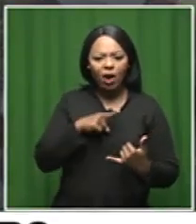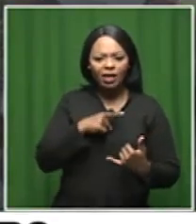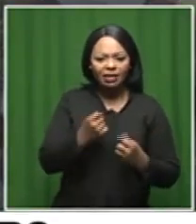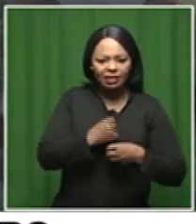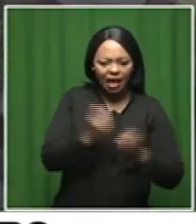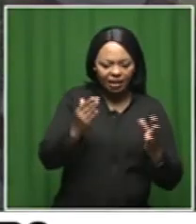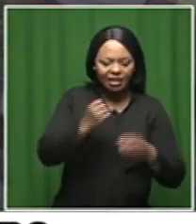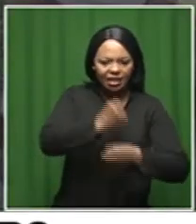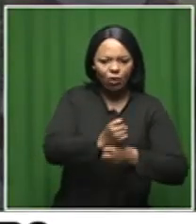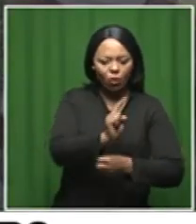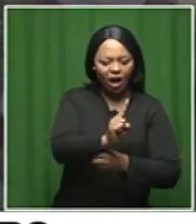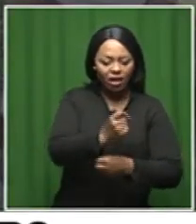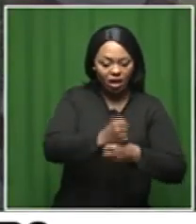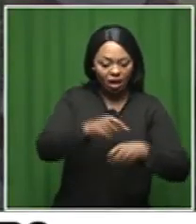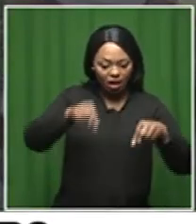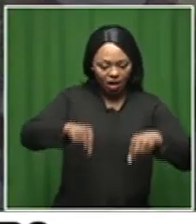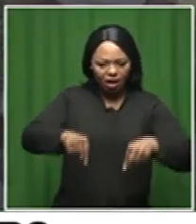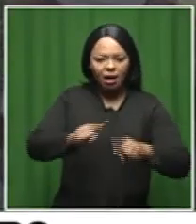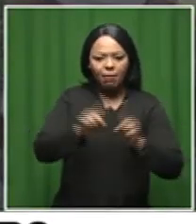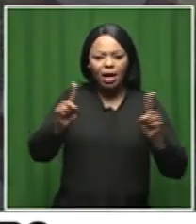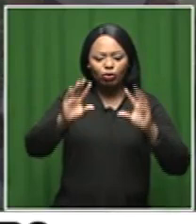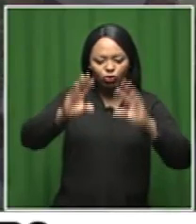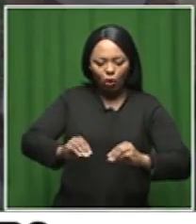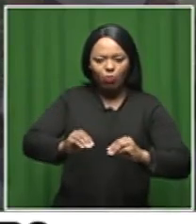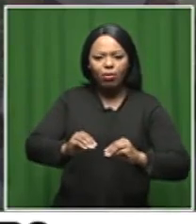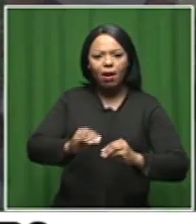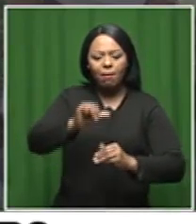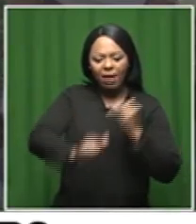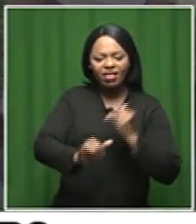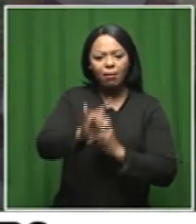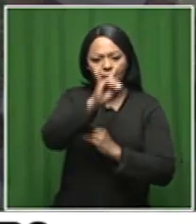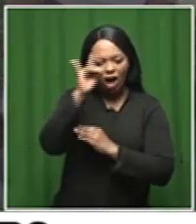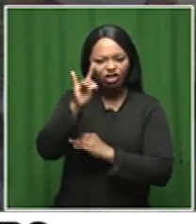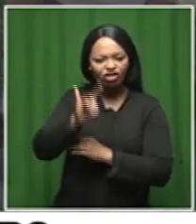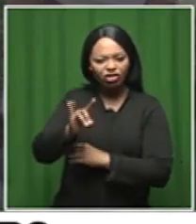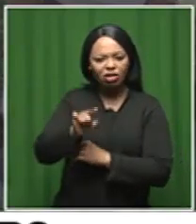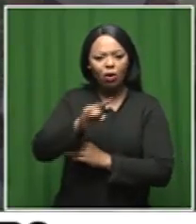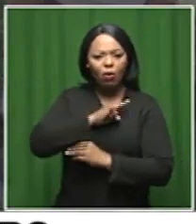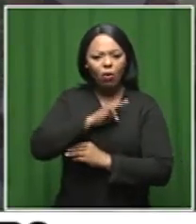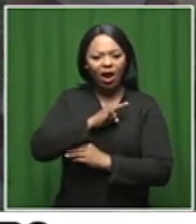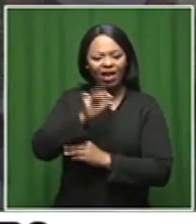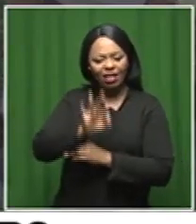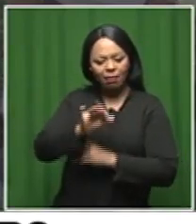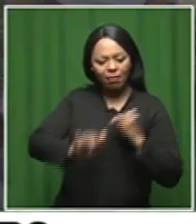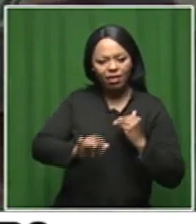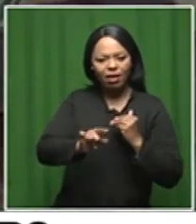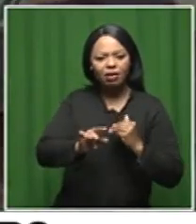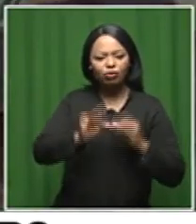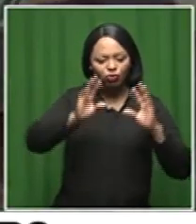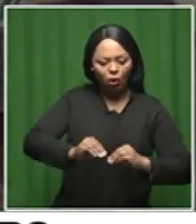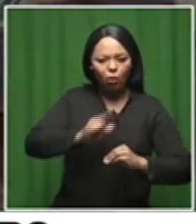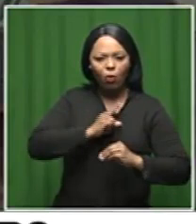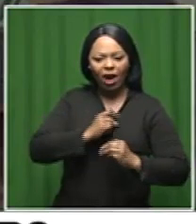this year, but unfortunately had to stop in March when she was diagnosed because of the risk of infection.